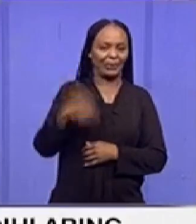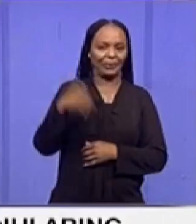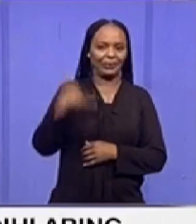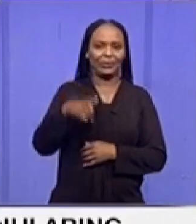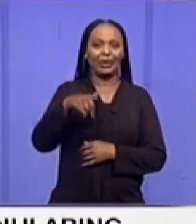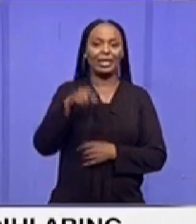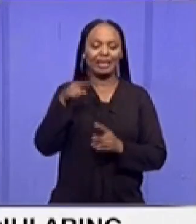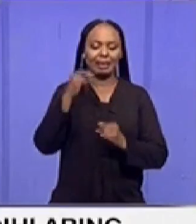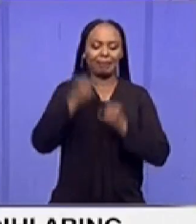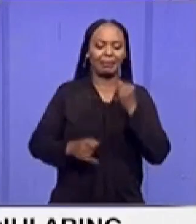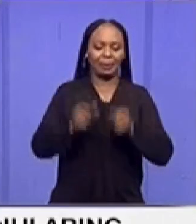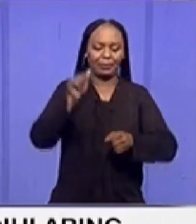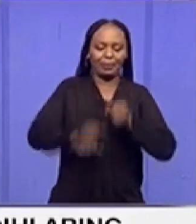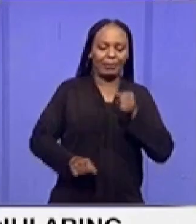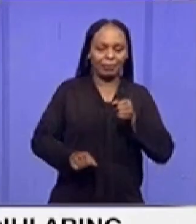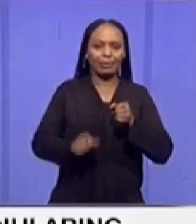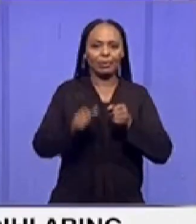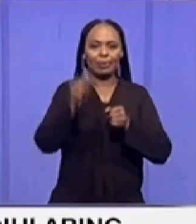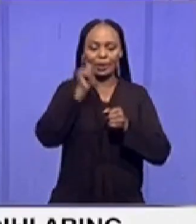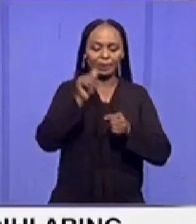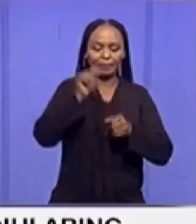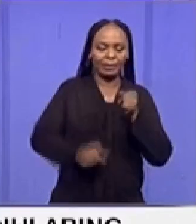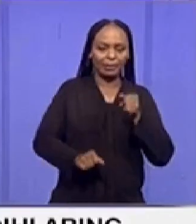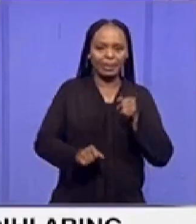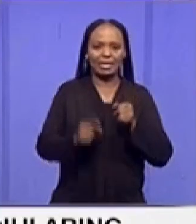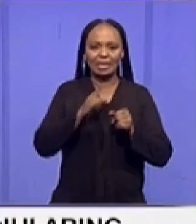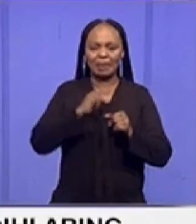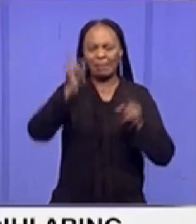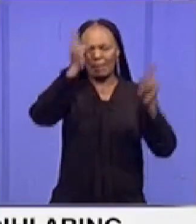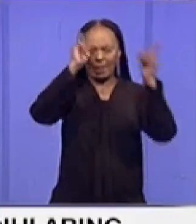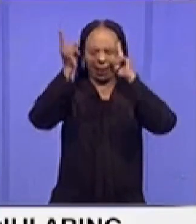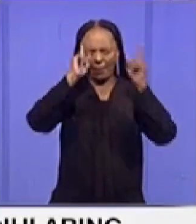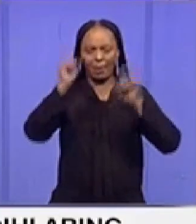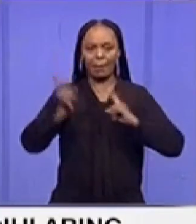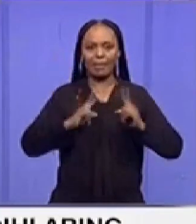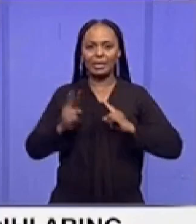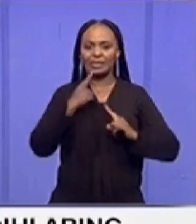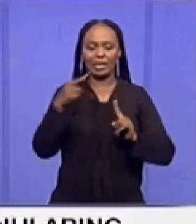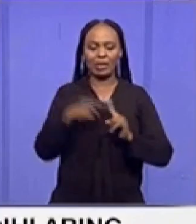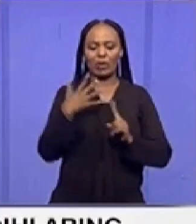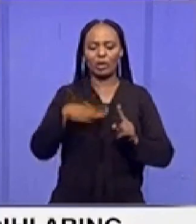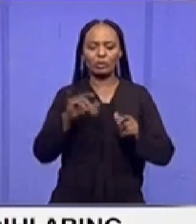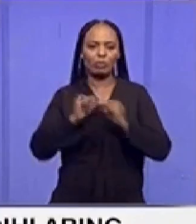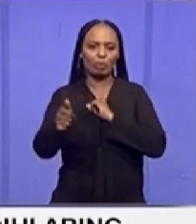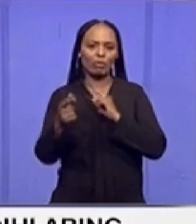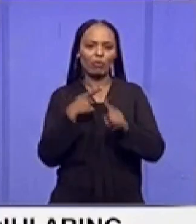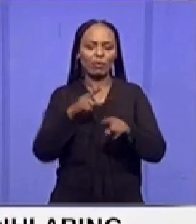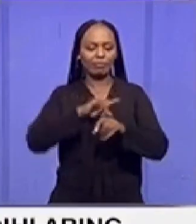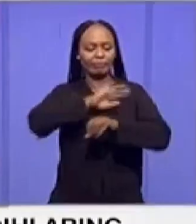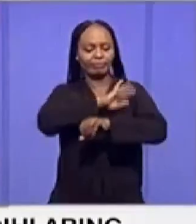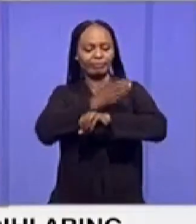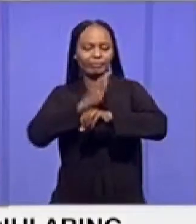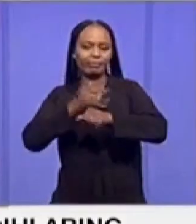O bolela le gore o bethilwe morago ga go pharwa ka maaka gore o lekile go tšhaba komeng.